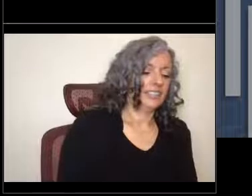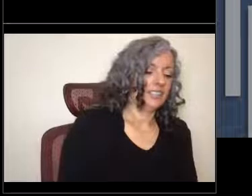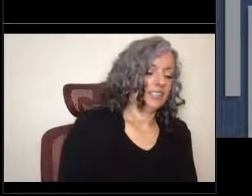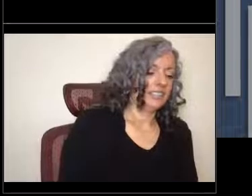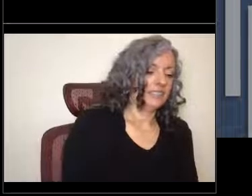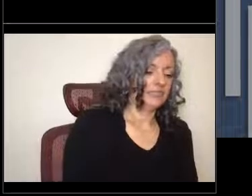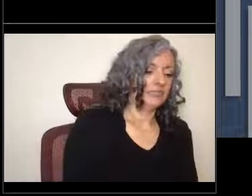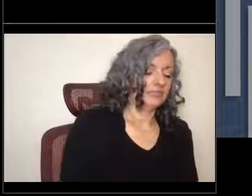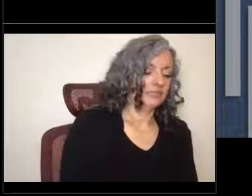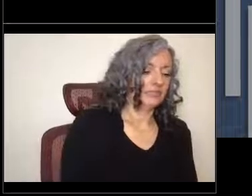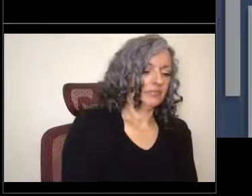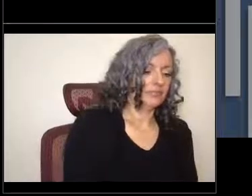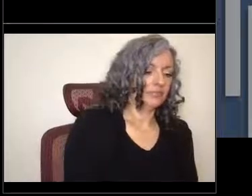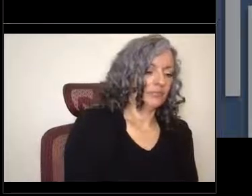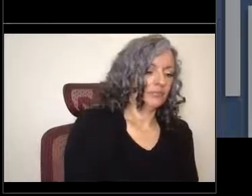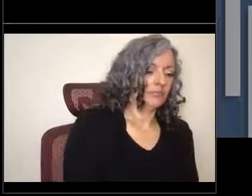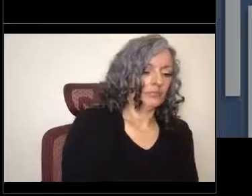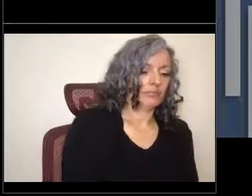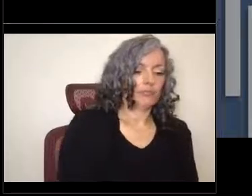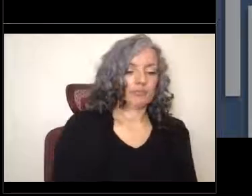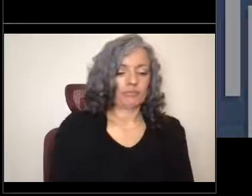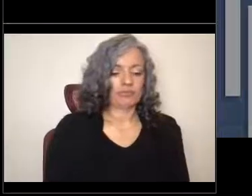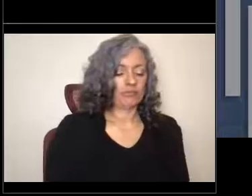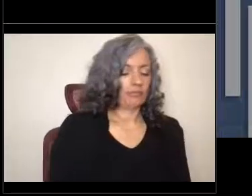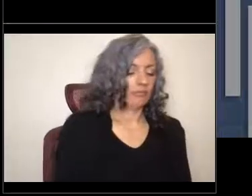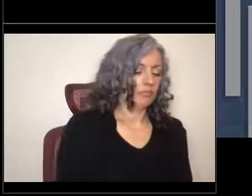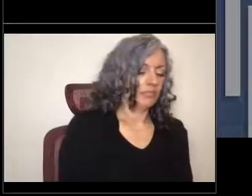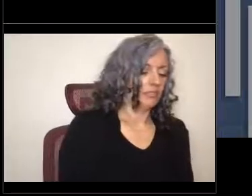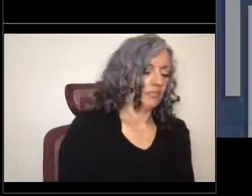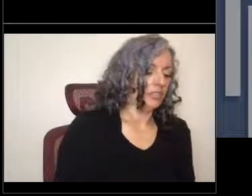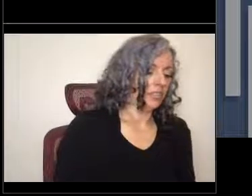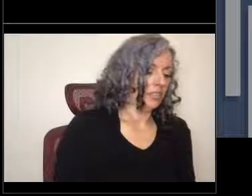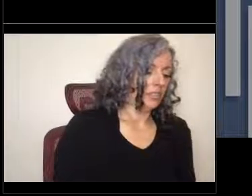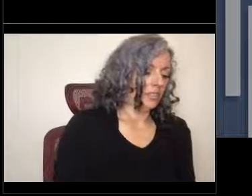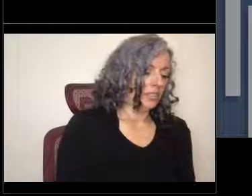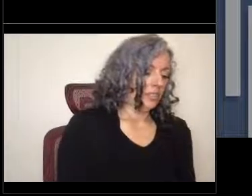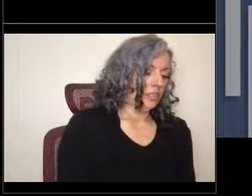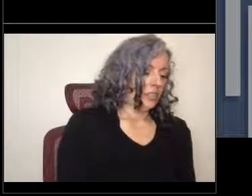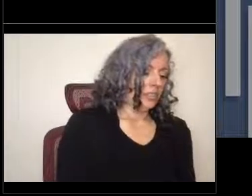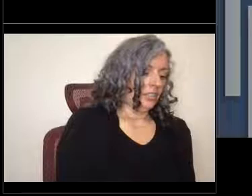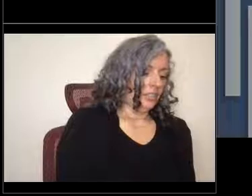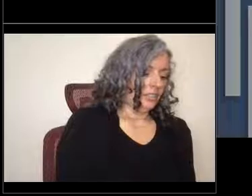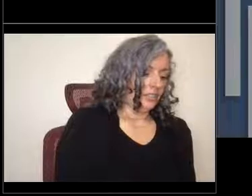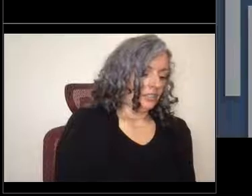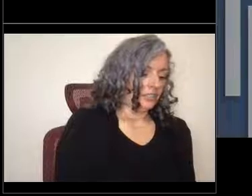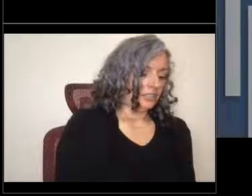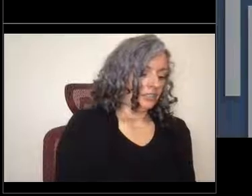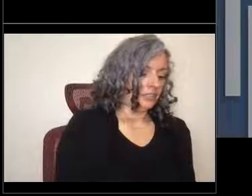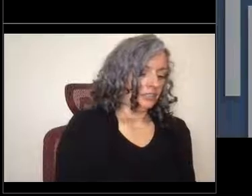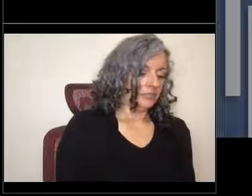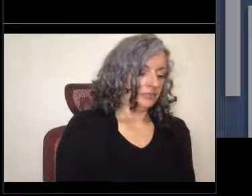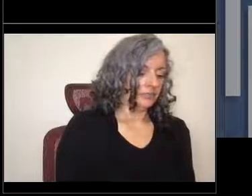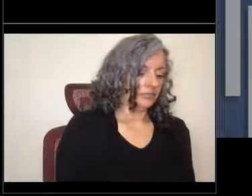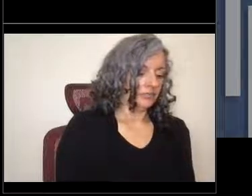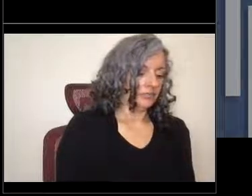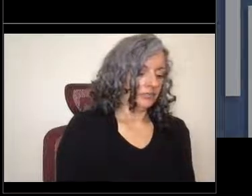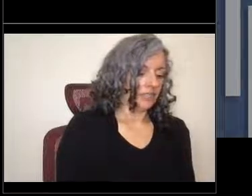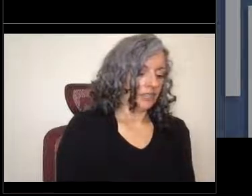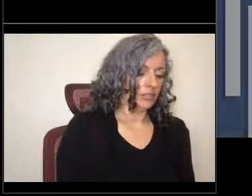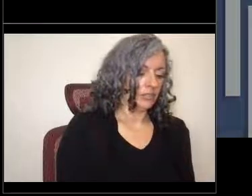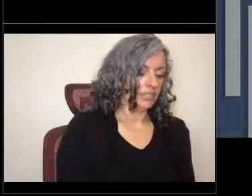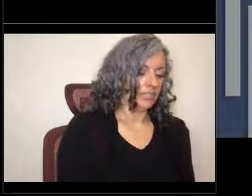really take the time to consider the quantitative methods that we're going to be considering, since there's not a lot of data in